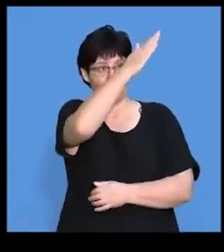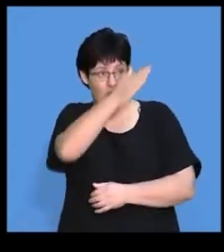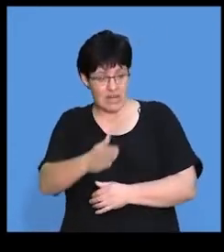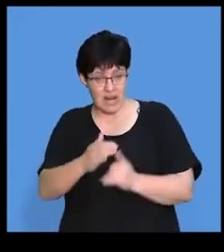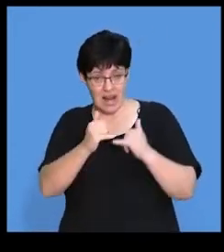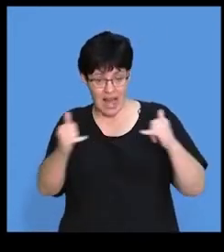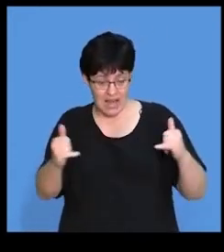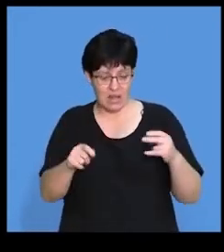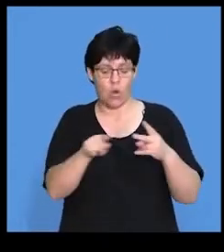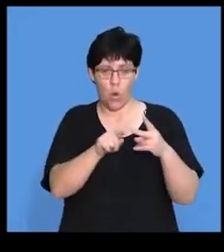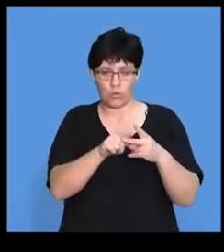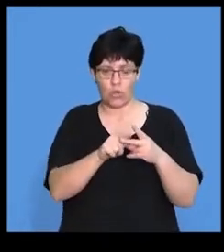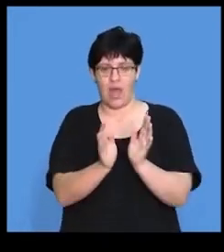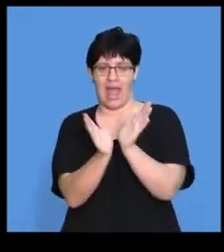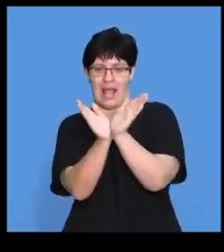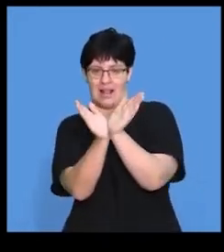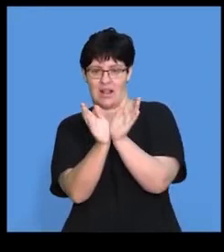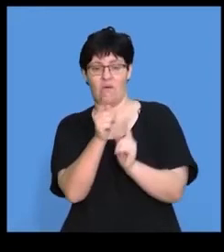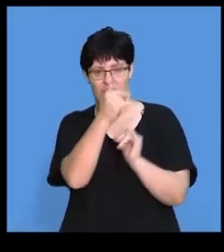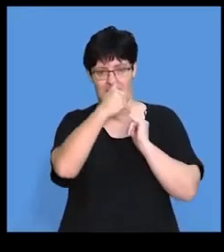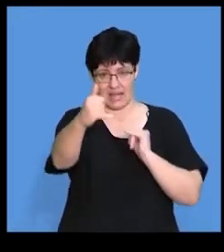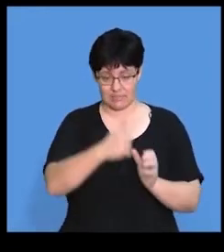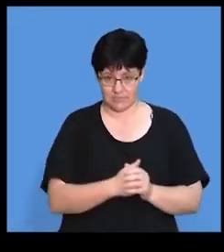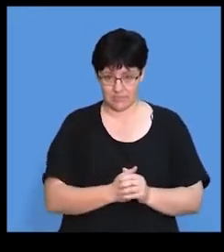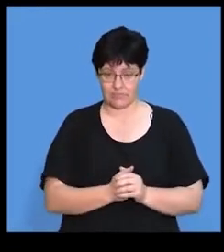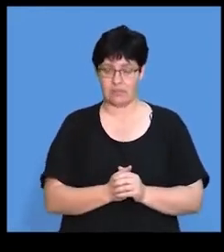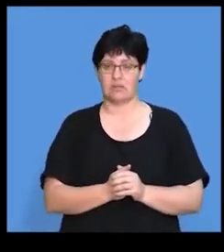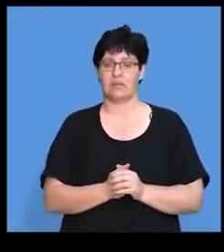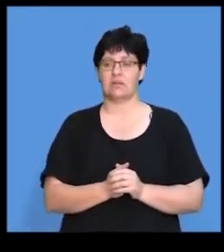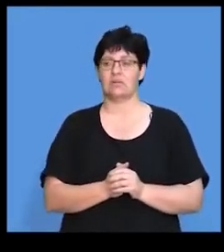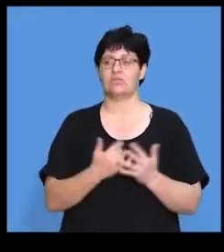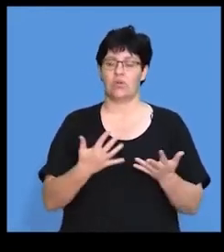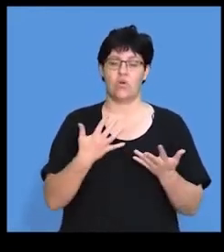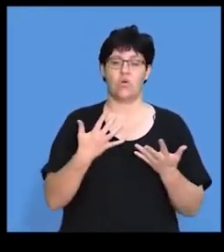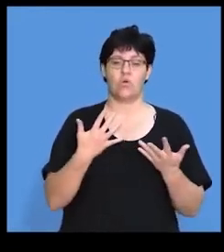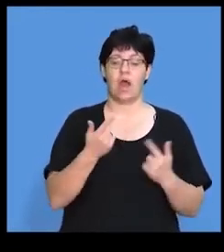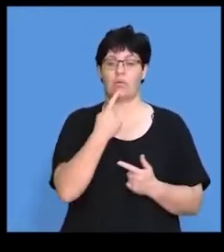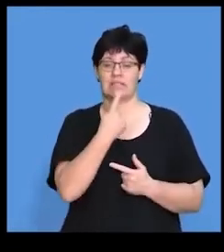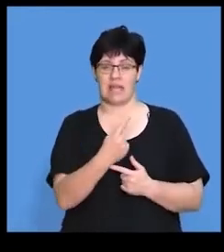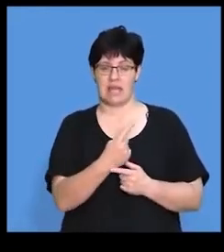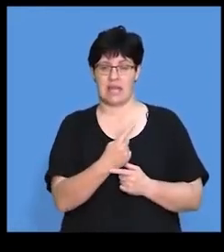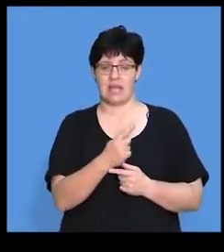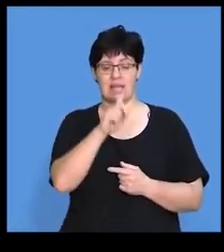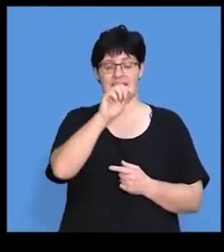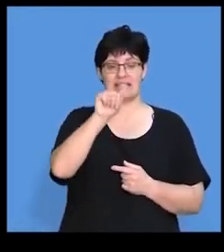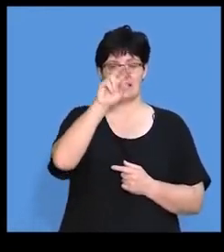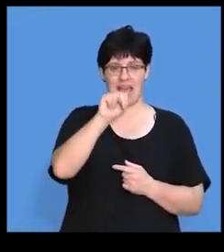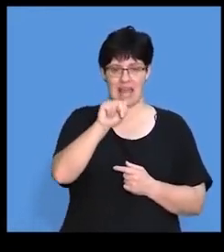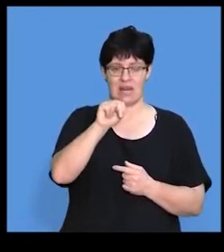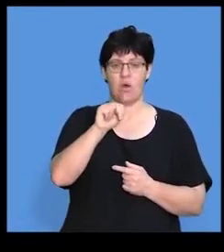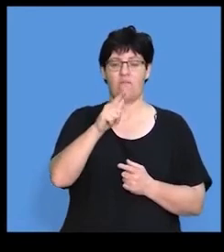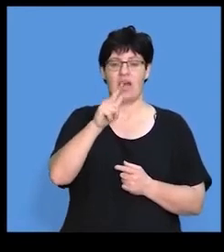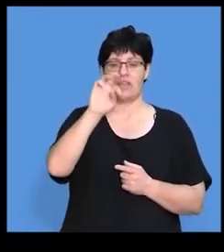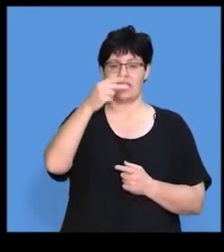relationship between the gradient of the line and the angle of inclination of that line. So I'm going to say that tan